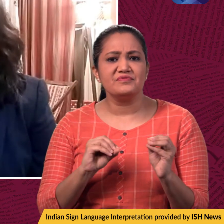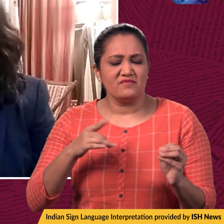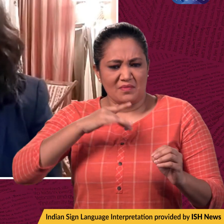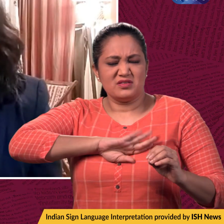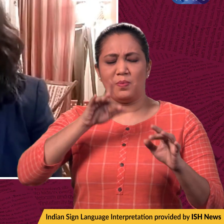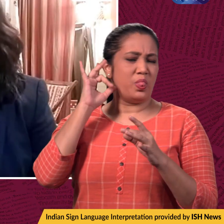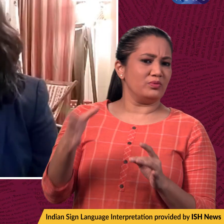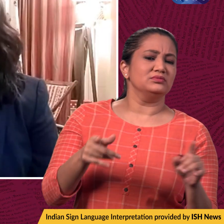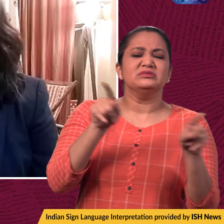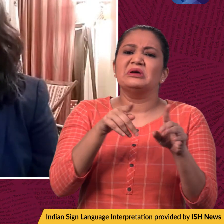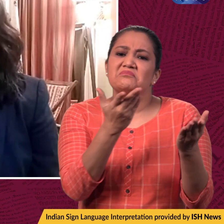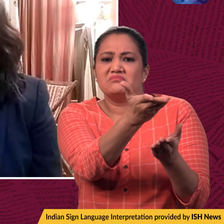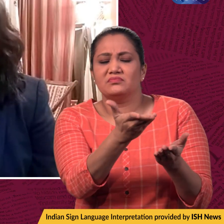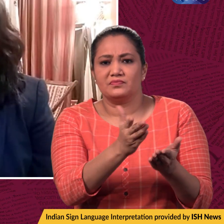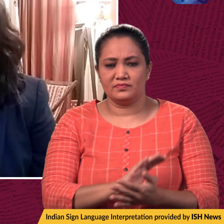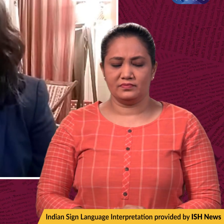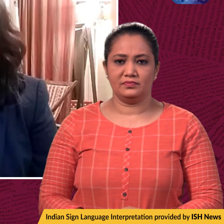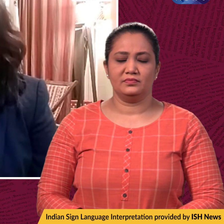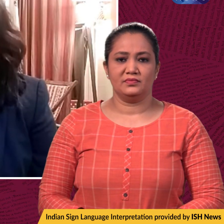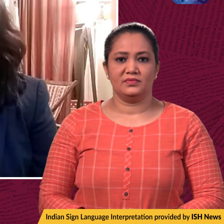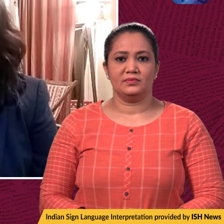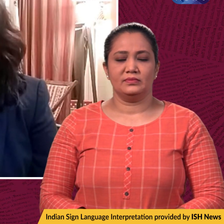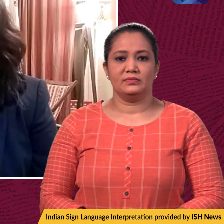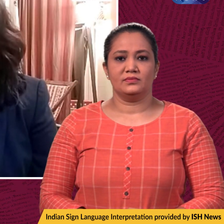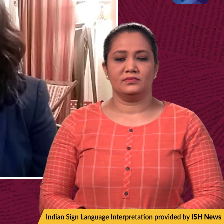to the state when it comes to financial aid.